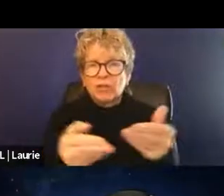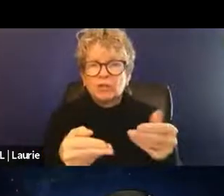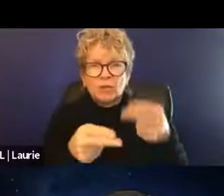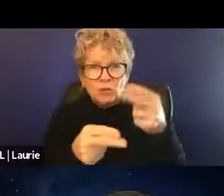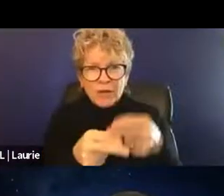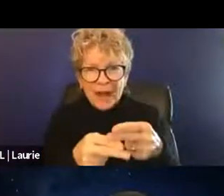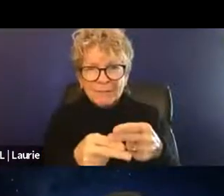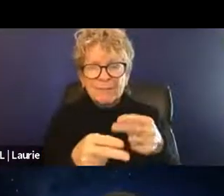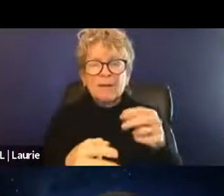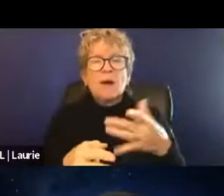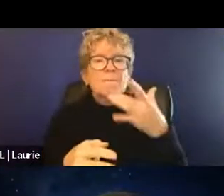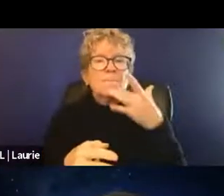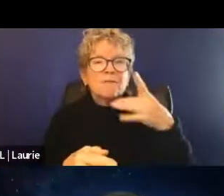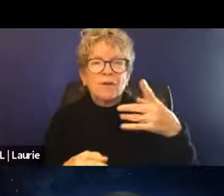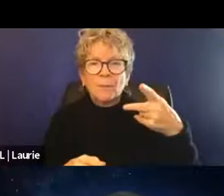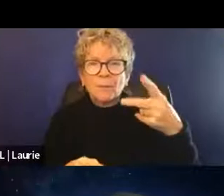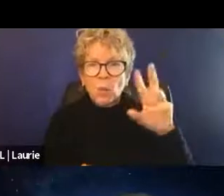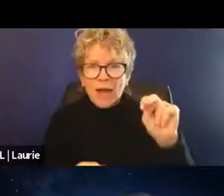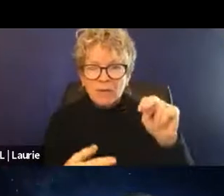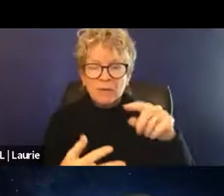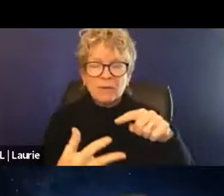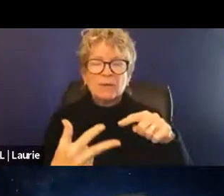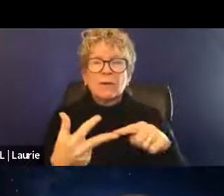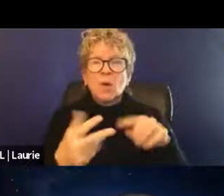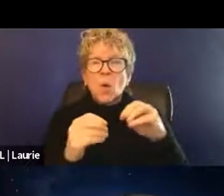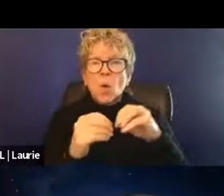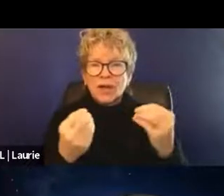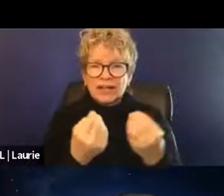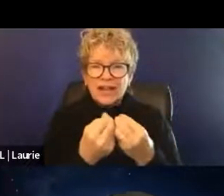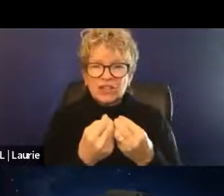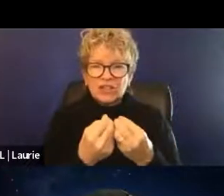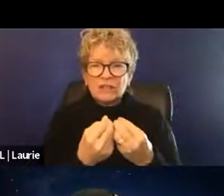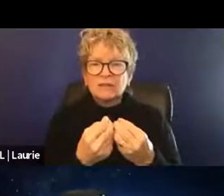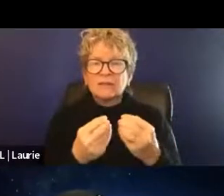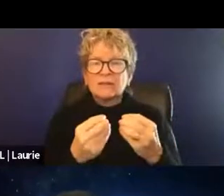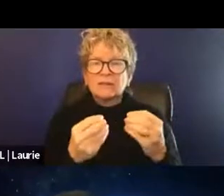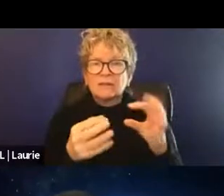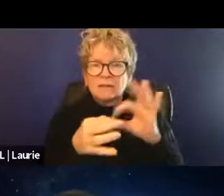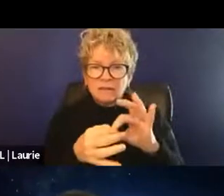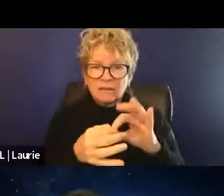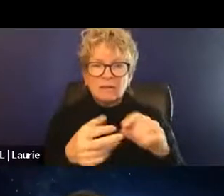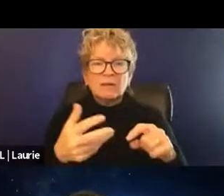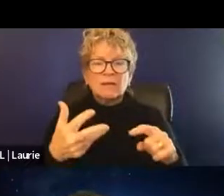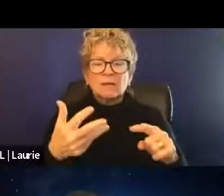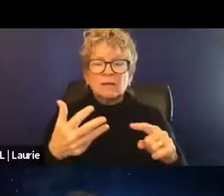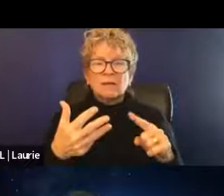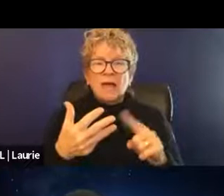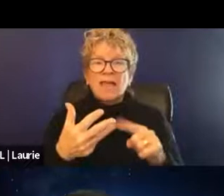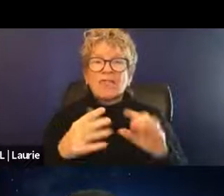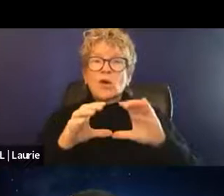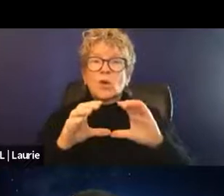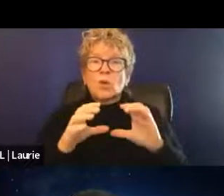name, your preferred pronouns if you like, the organization that you're with, and the group or constituents that